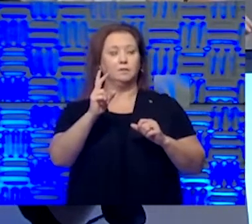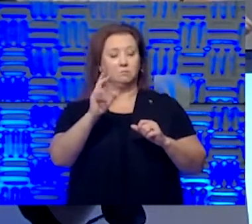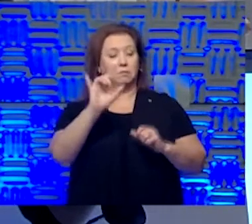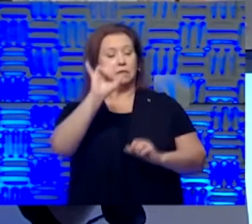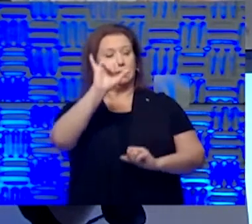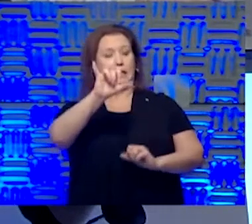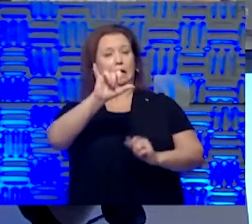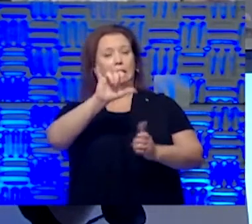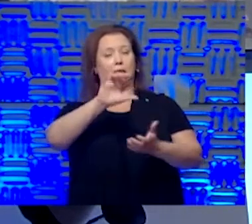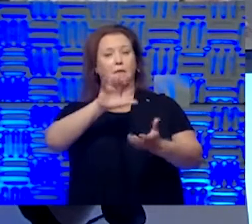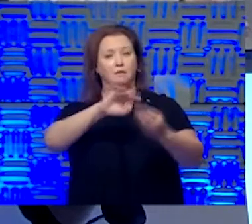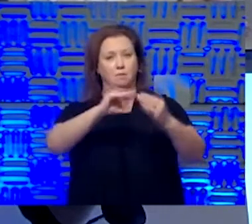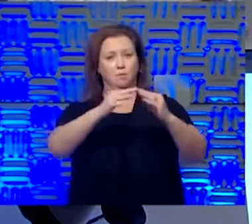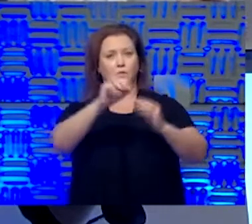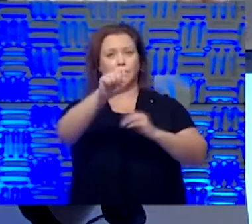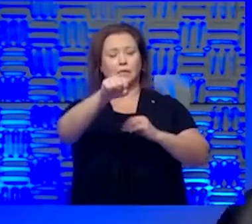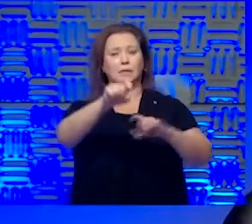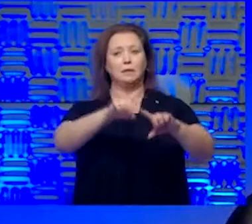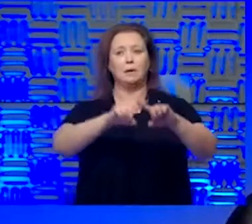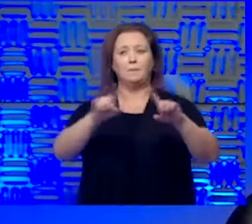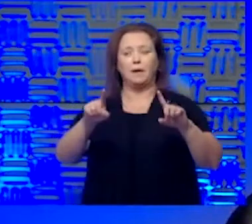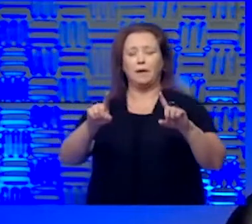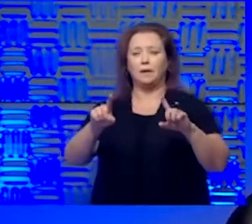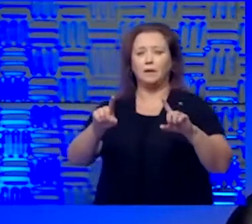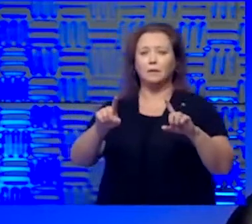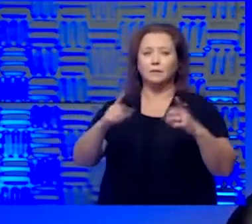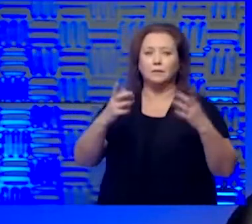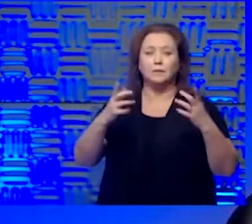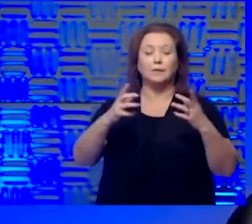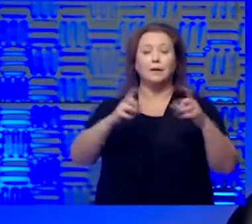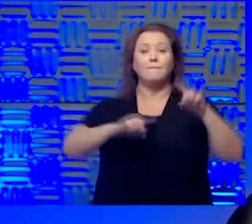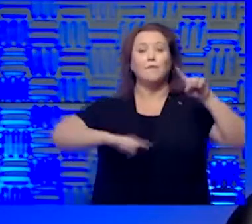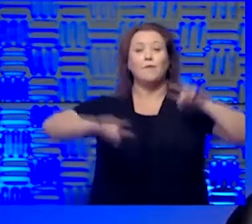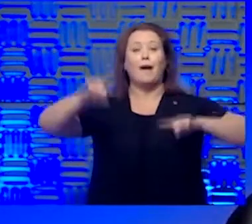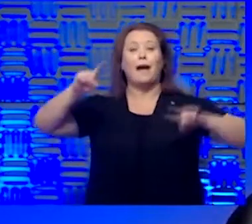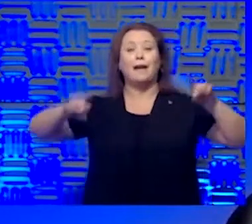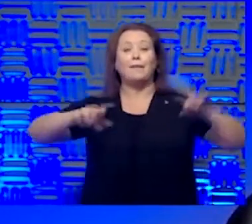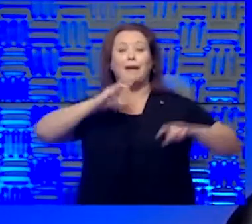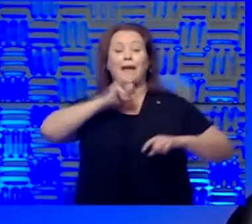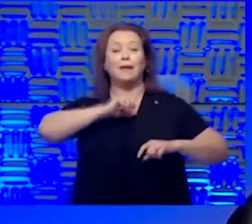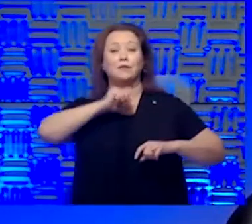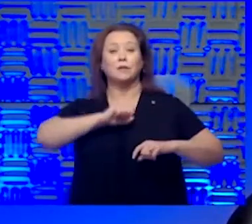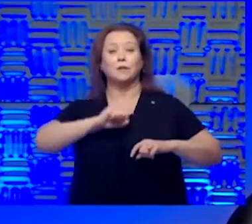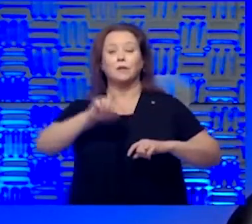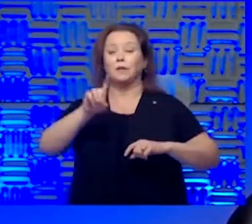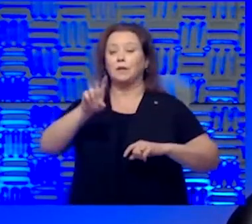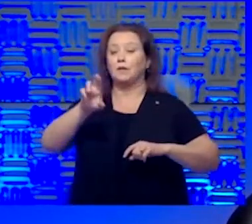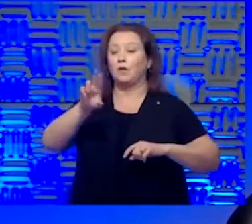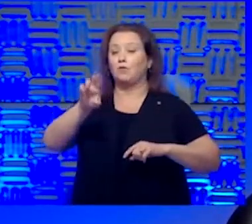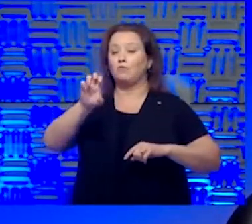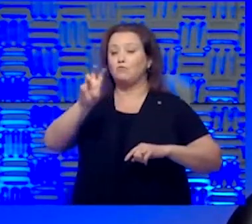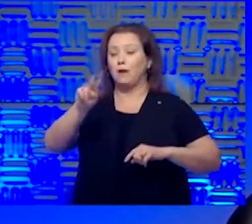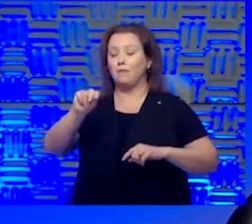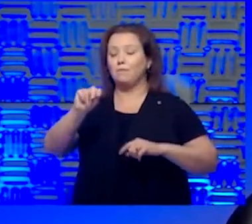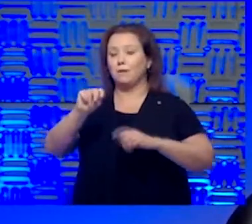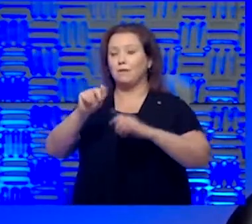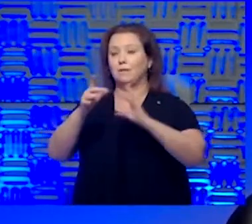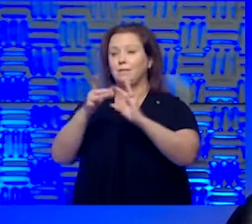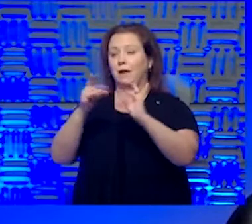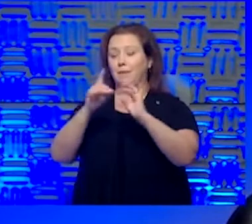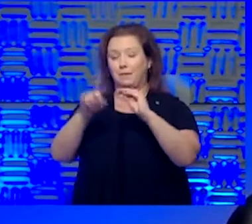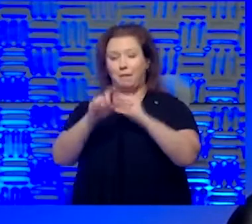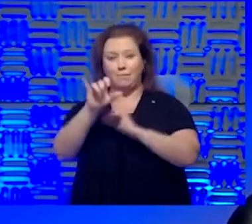that, but also within that, just varying ages. And certainly Dr. Brown could comment on that as well.